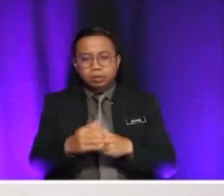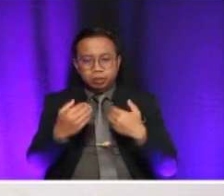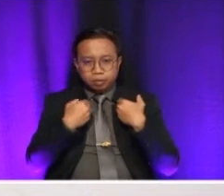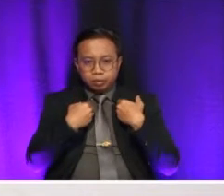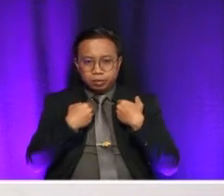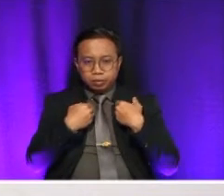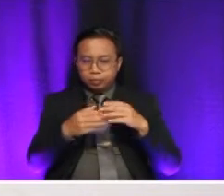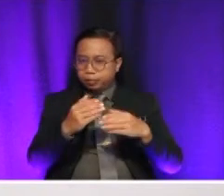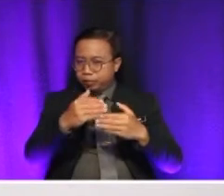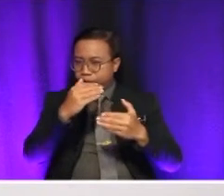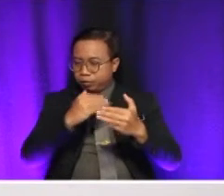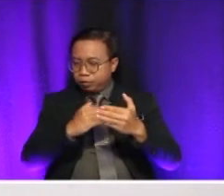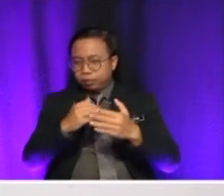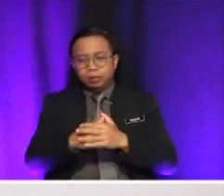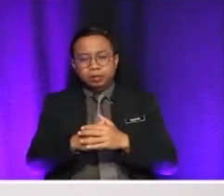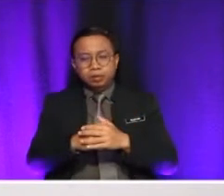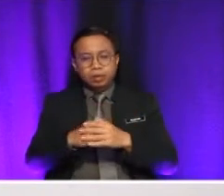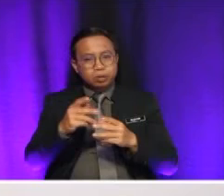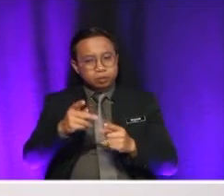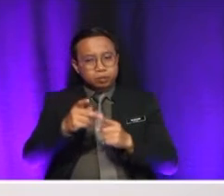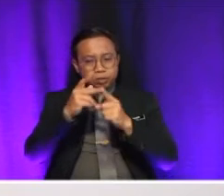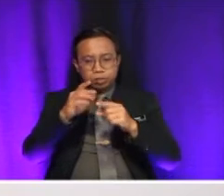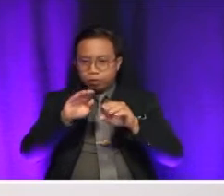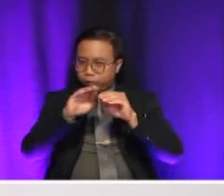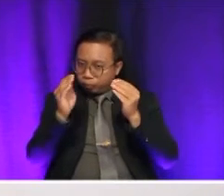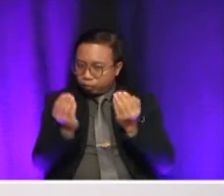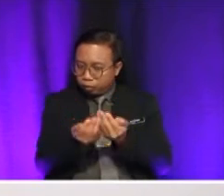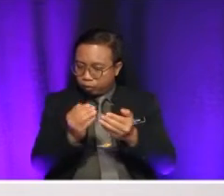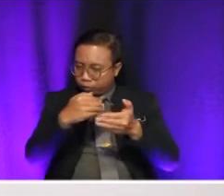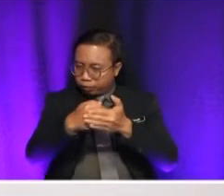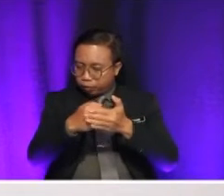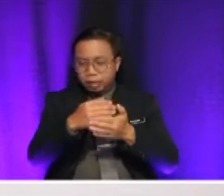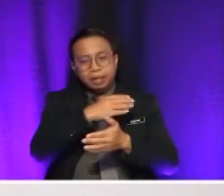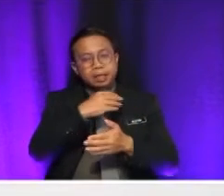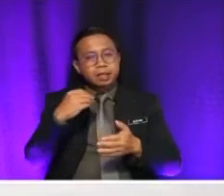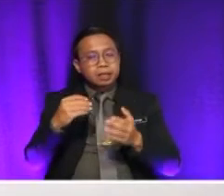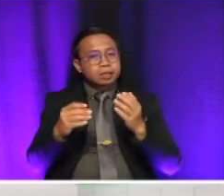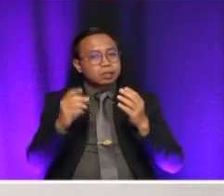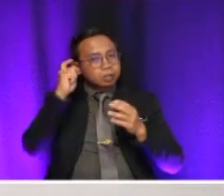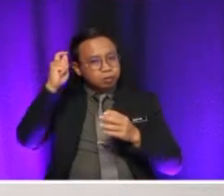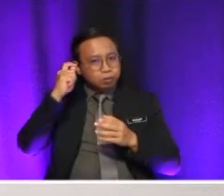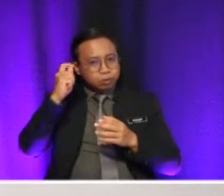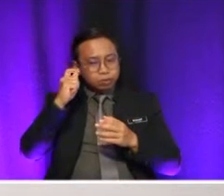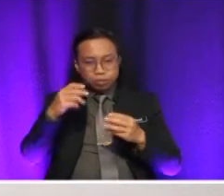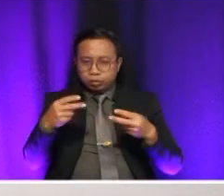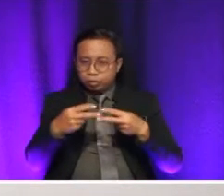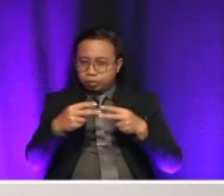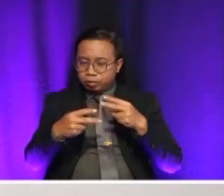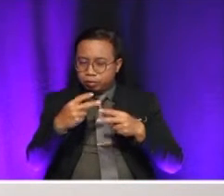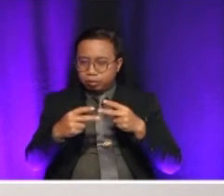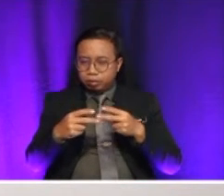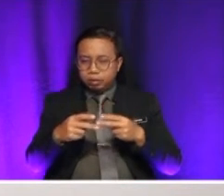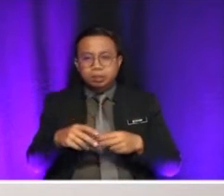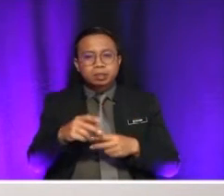before the gap, which is a special football that combines a play and technology to generate electricity. The keyword is